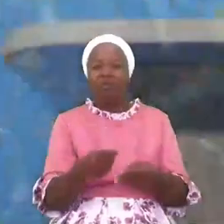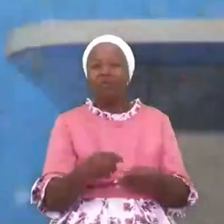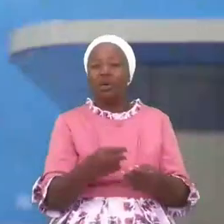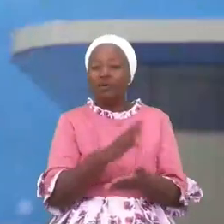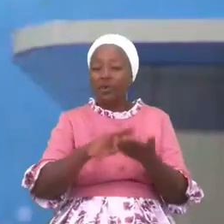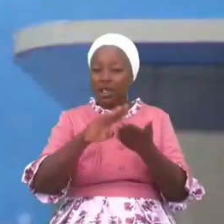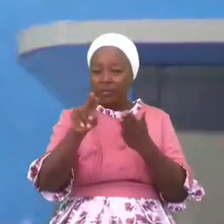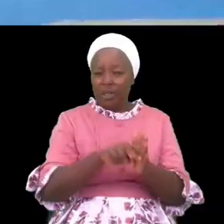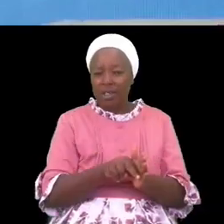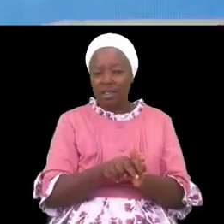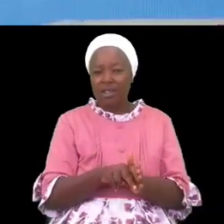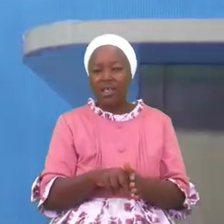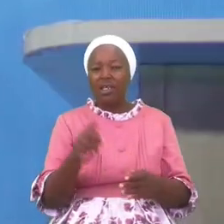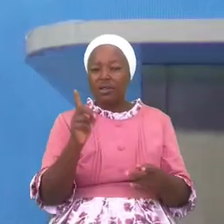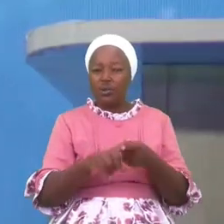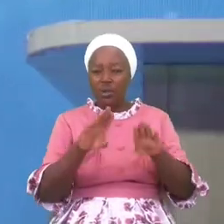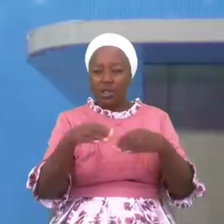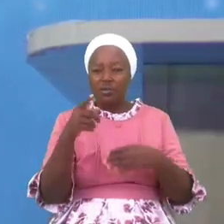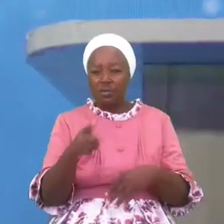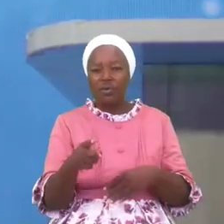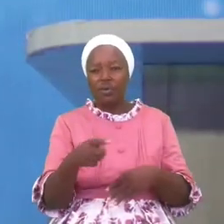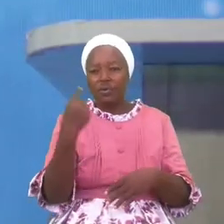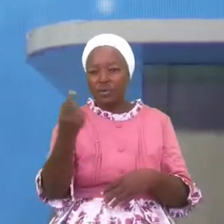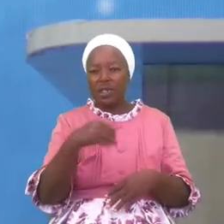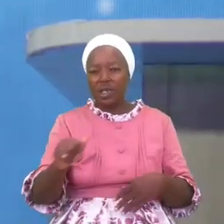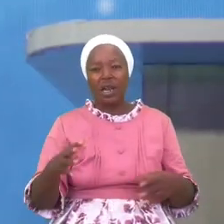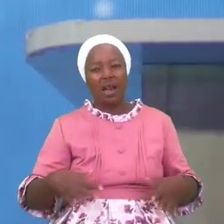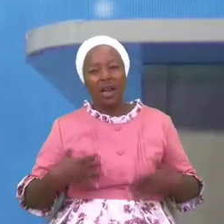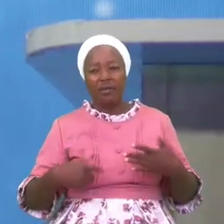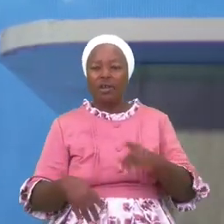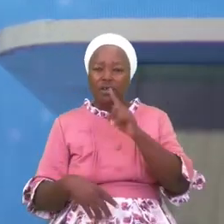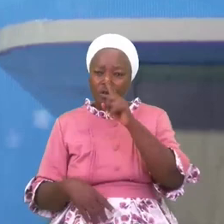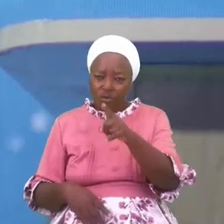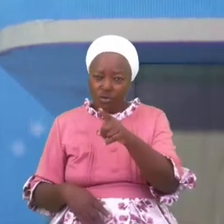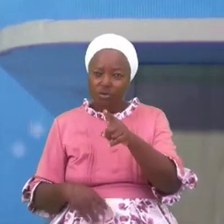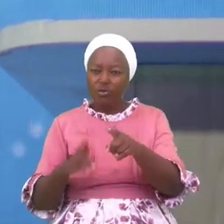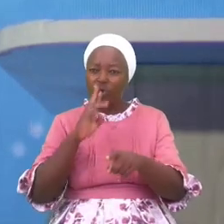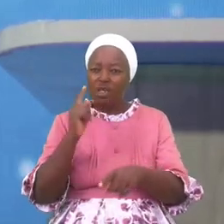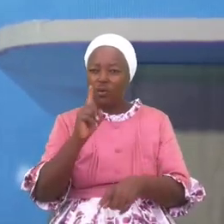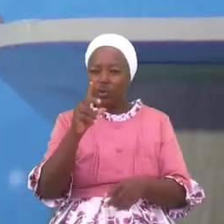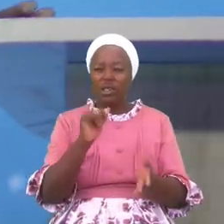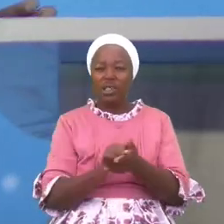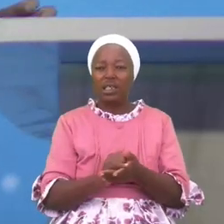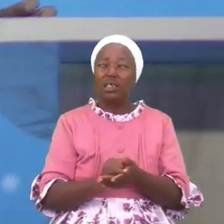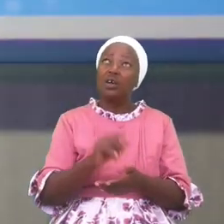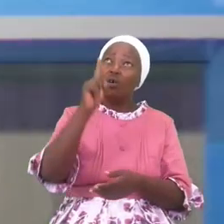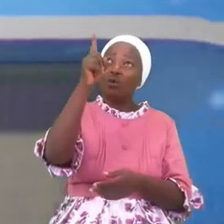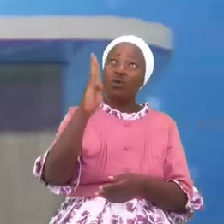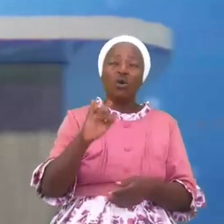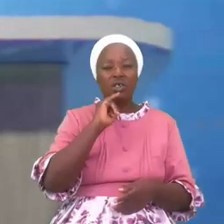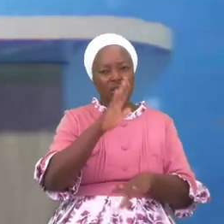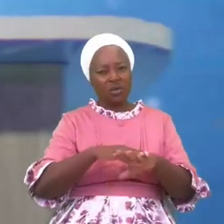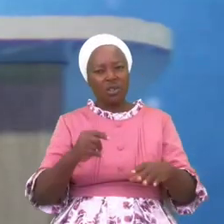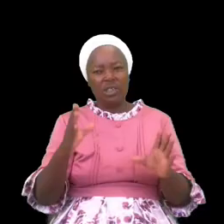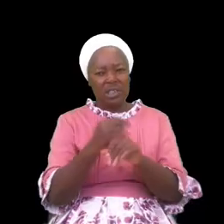eternal life. You are the one is calling. Take the call personal and say, Lord, I